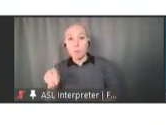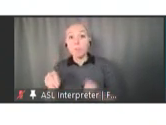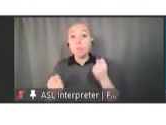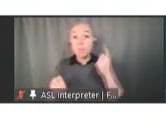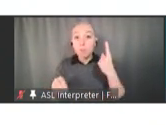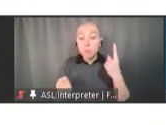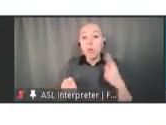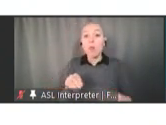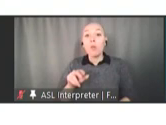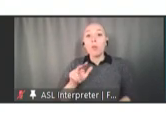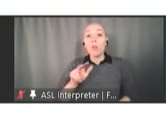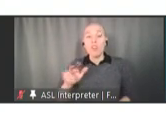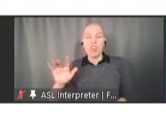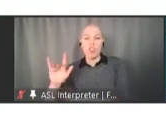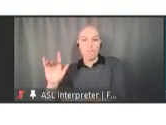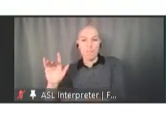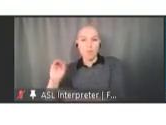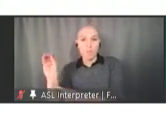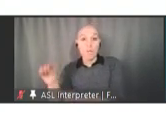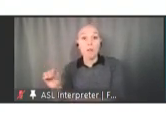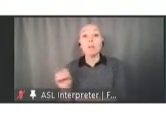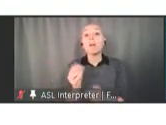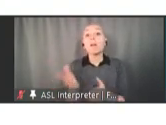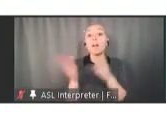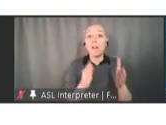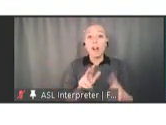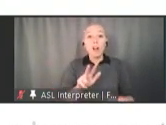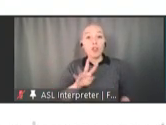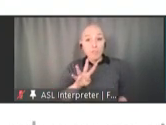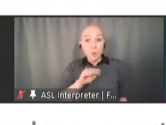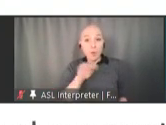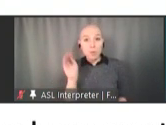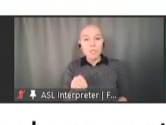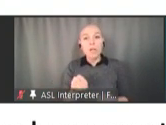as non-Hispanic white. Next slide.